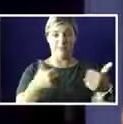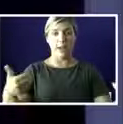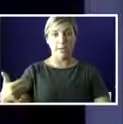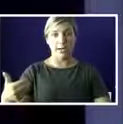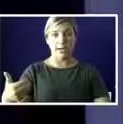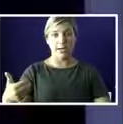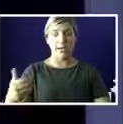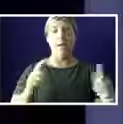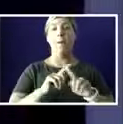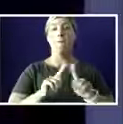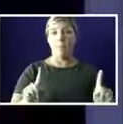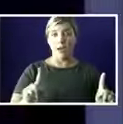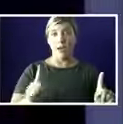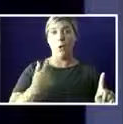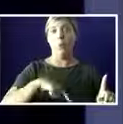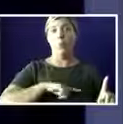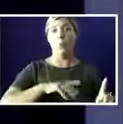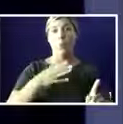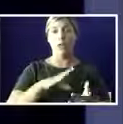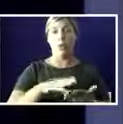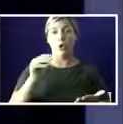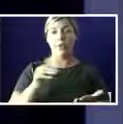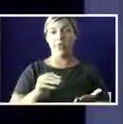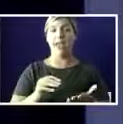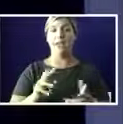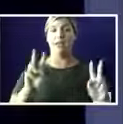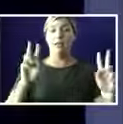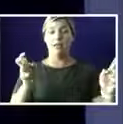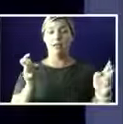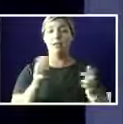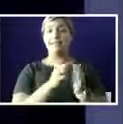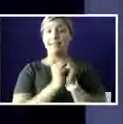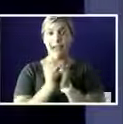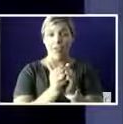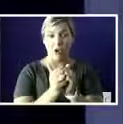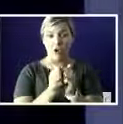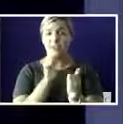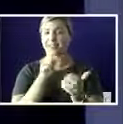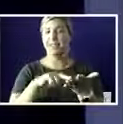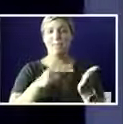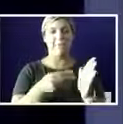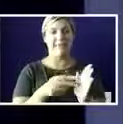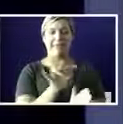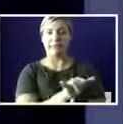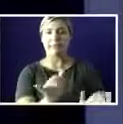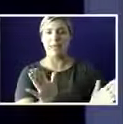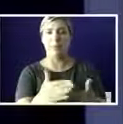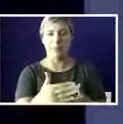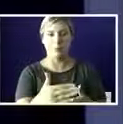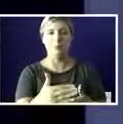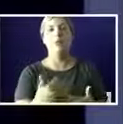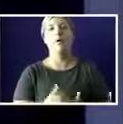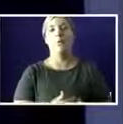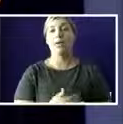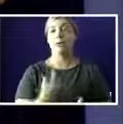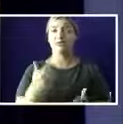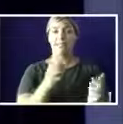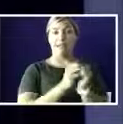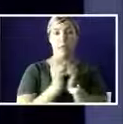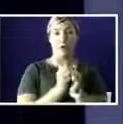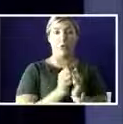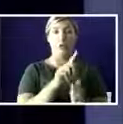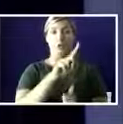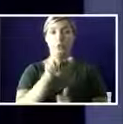being together doesn't necessarily have to mean we're in the same room. We were together through Zoom calls and group chats.